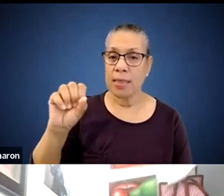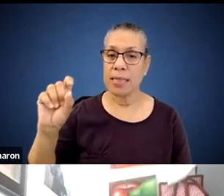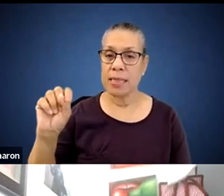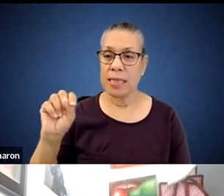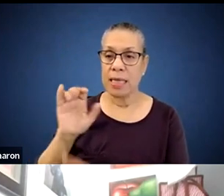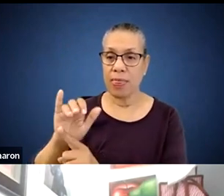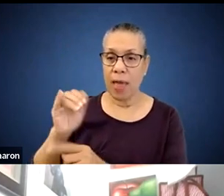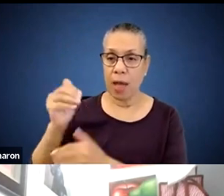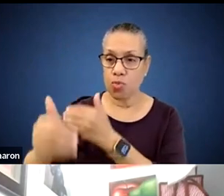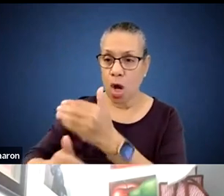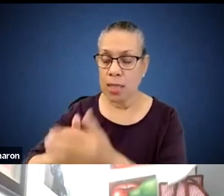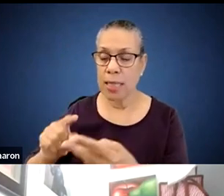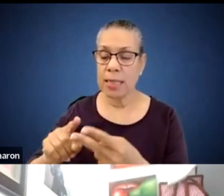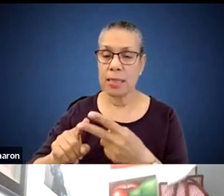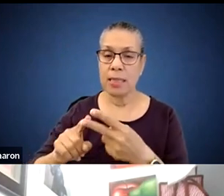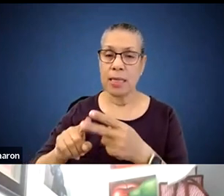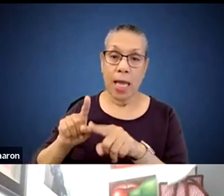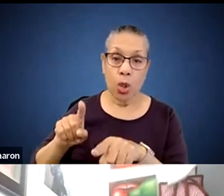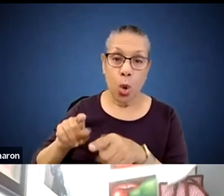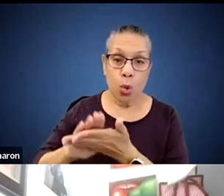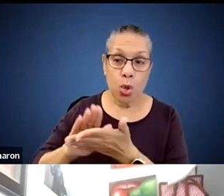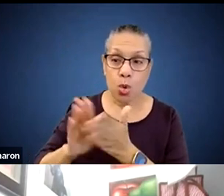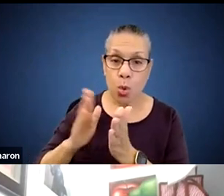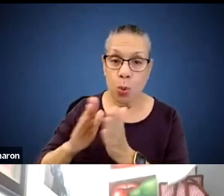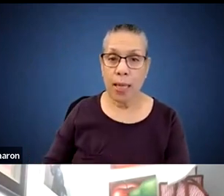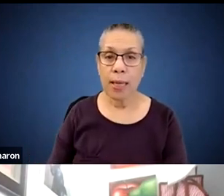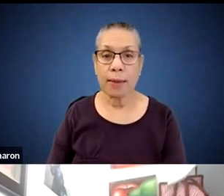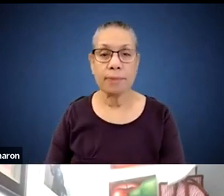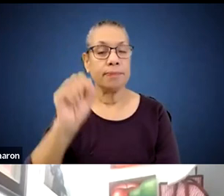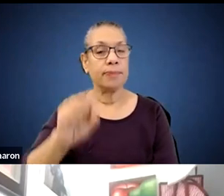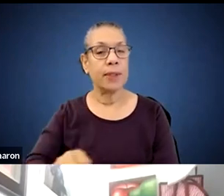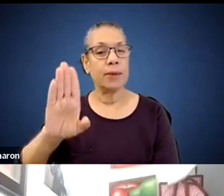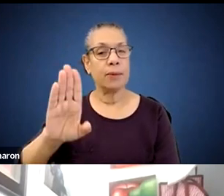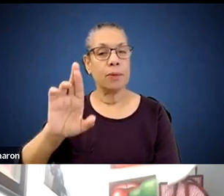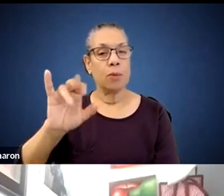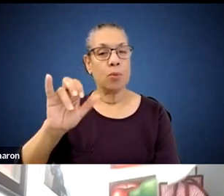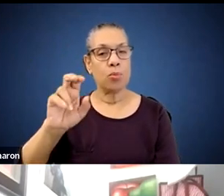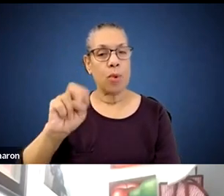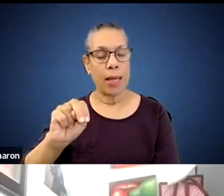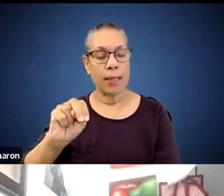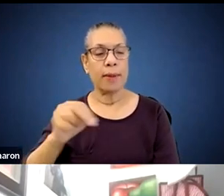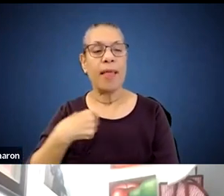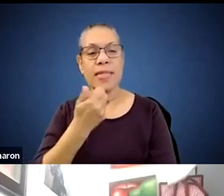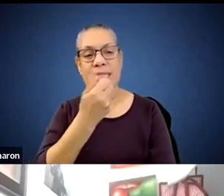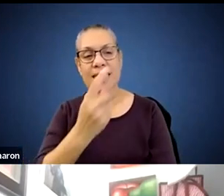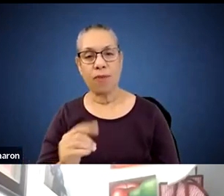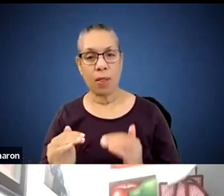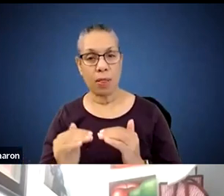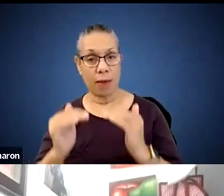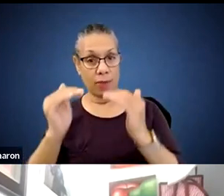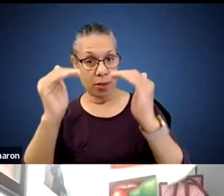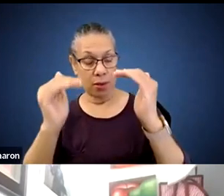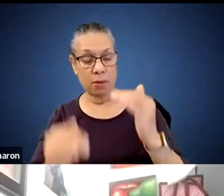um you know and then the attendance plan and so forth yeah so there's a couple of different um levels to this one